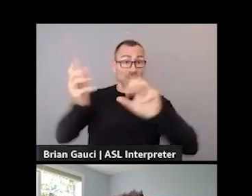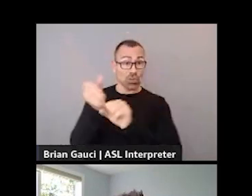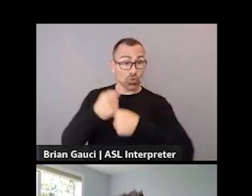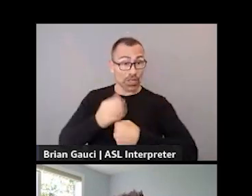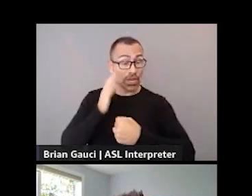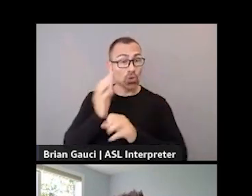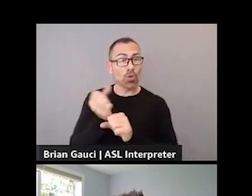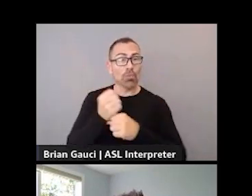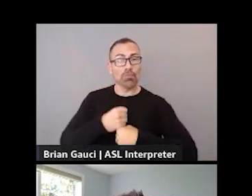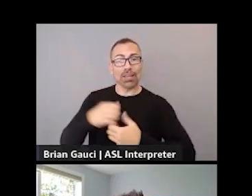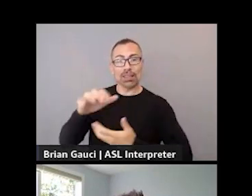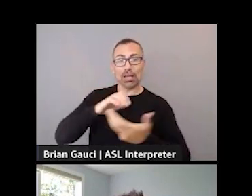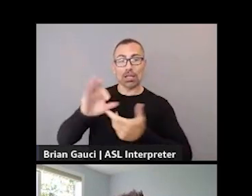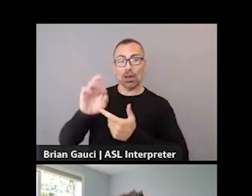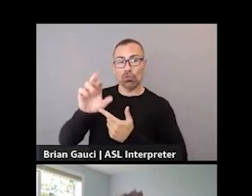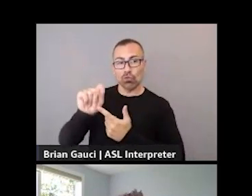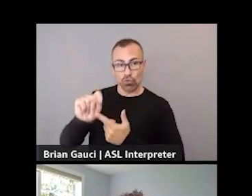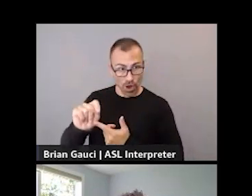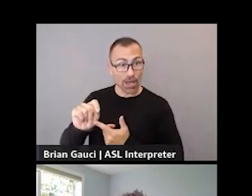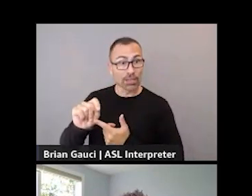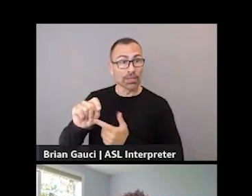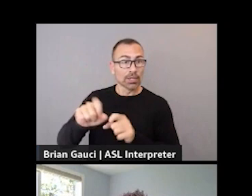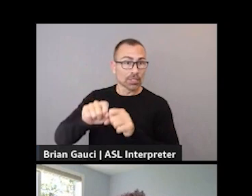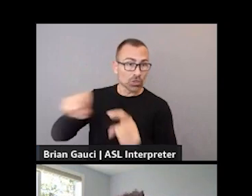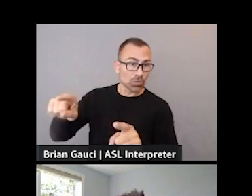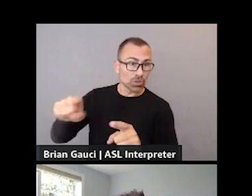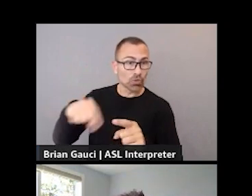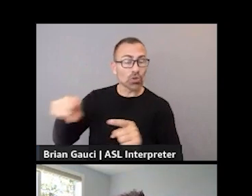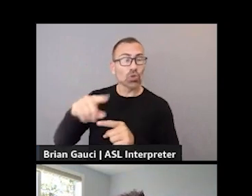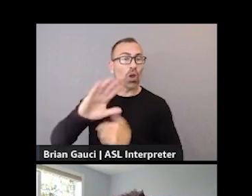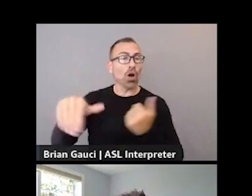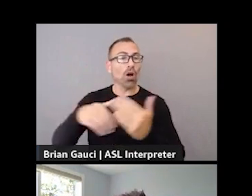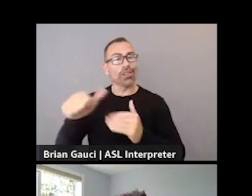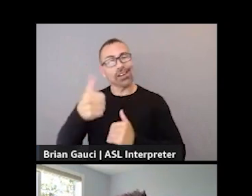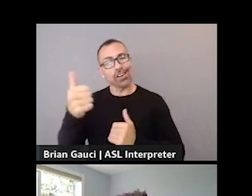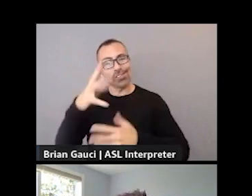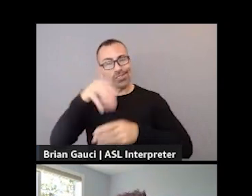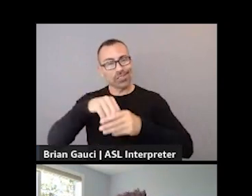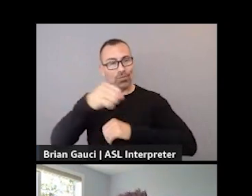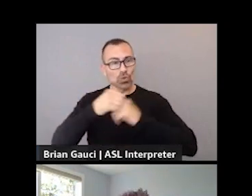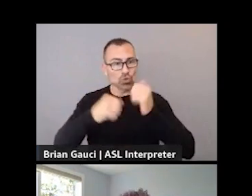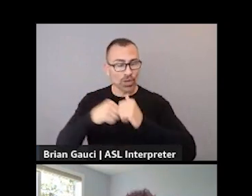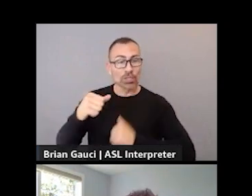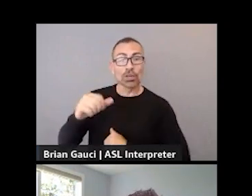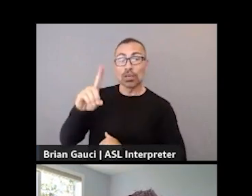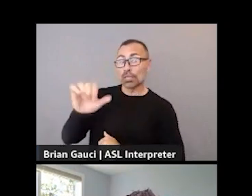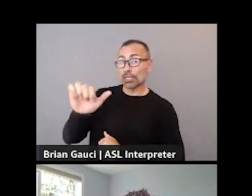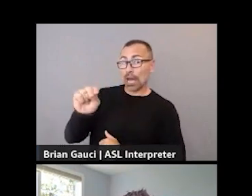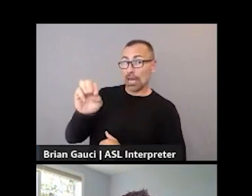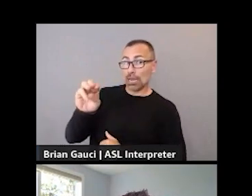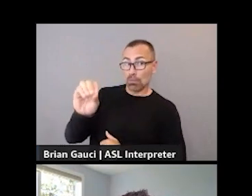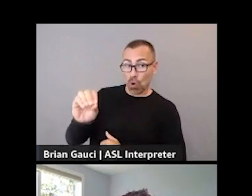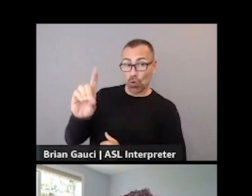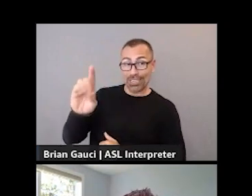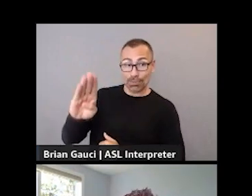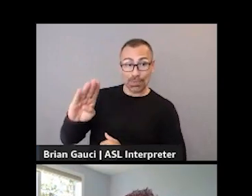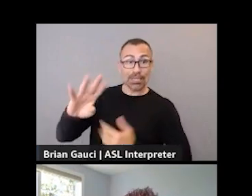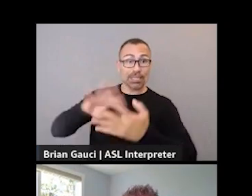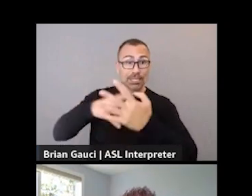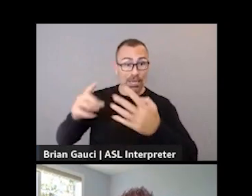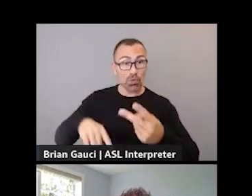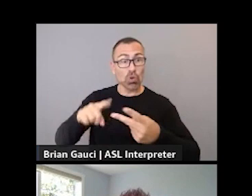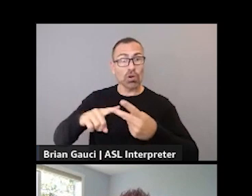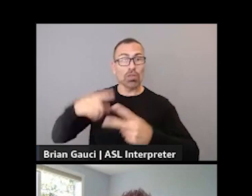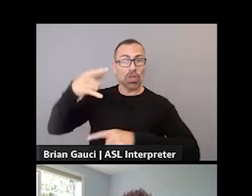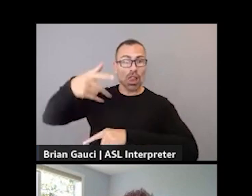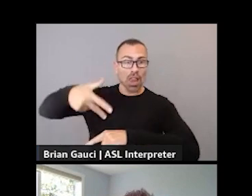for you and all of the other, you know, the infrastructure, the DynamoDB tables, all of those Lambda functions. It'll create all of those, deploy all of those,